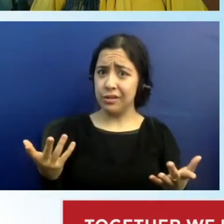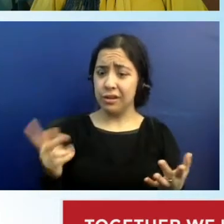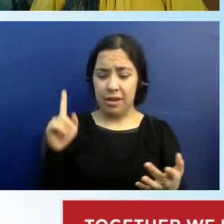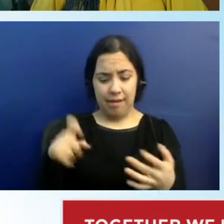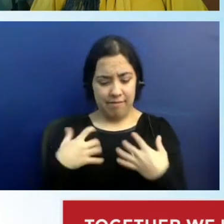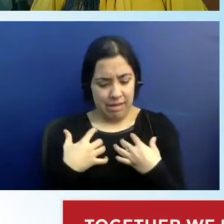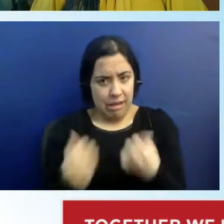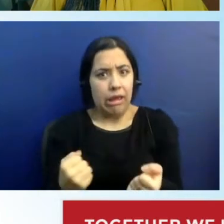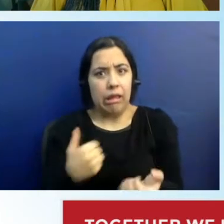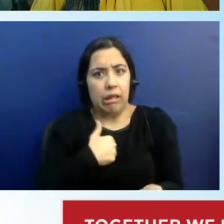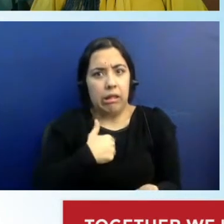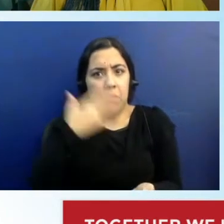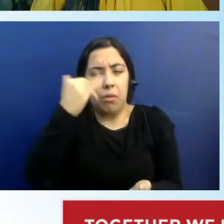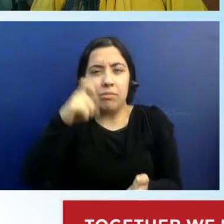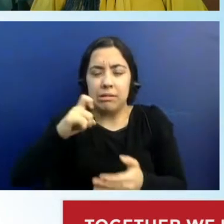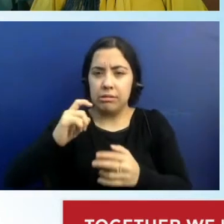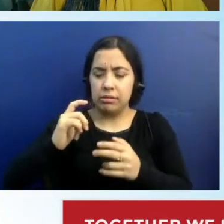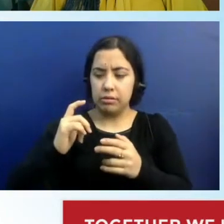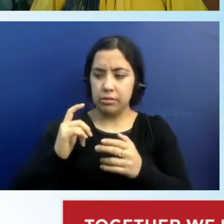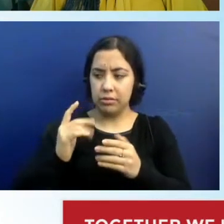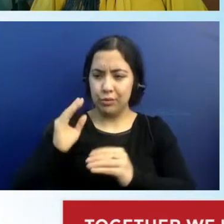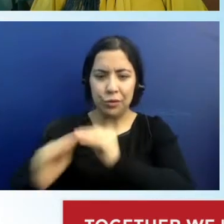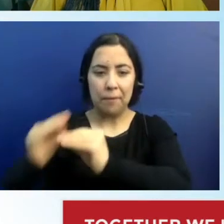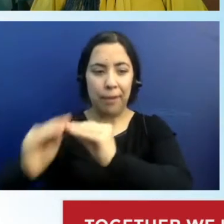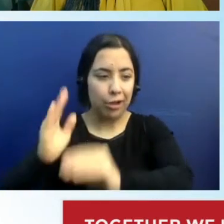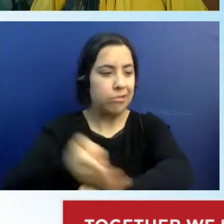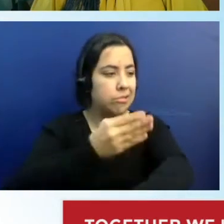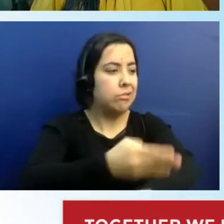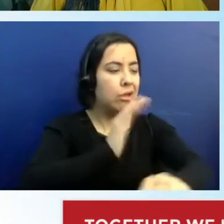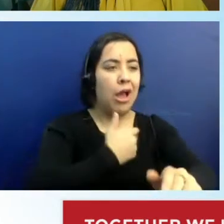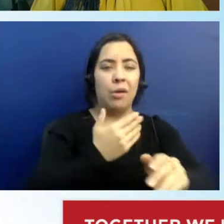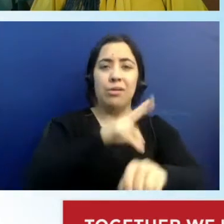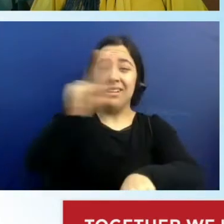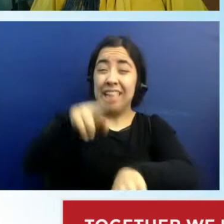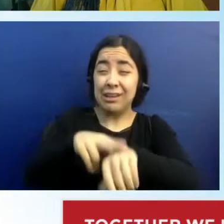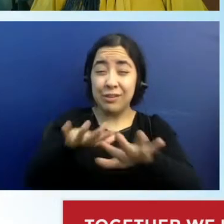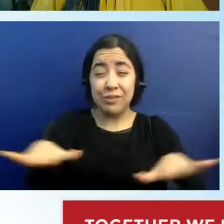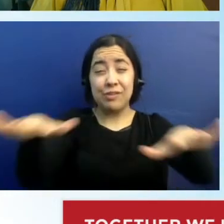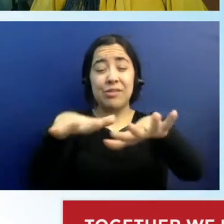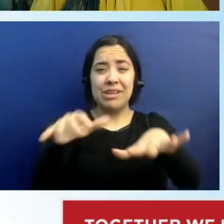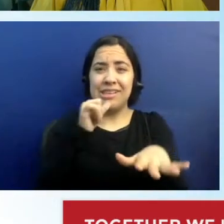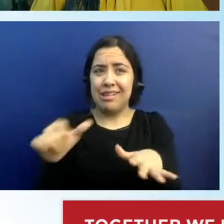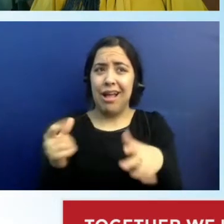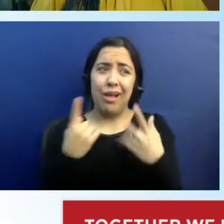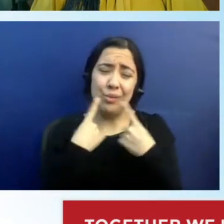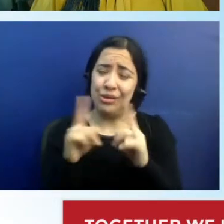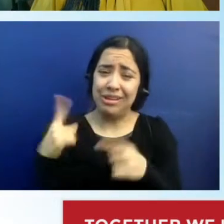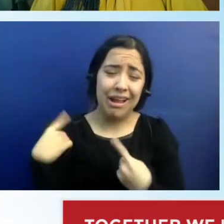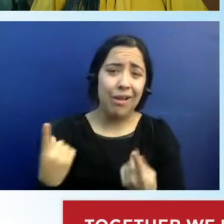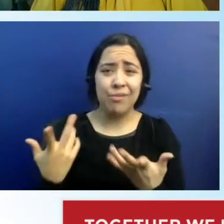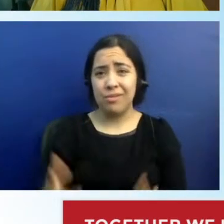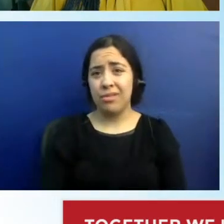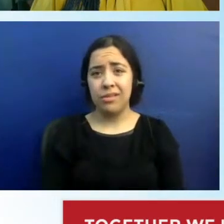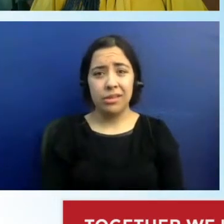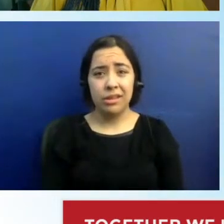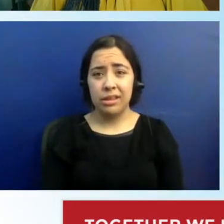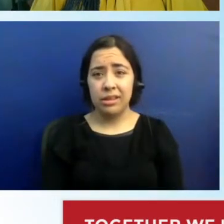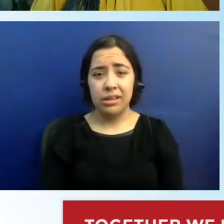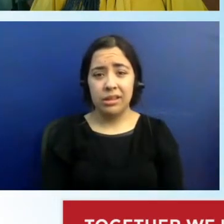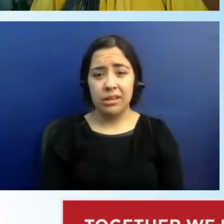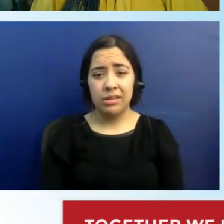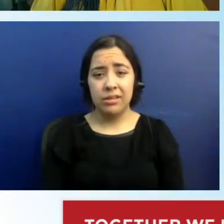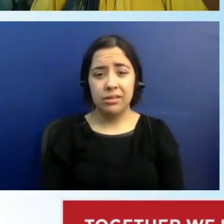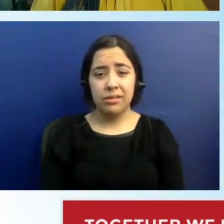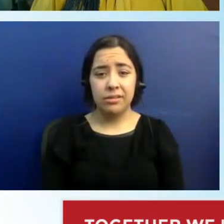we need to repair our nation that really is not, it's not working out for everyone right now.